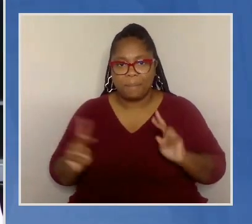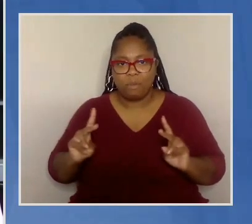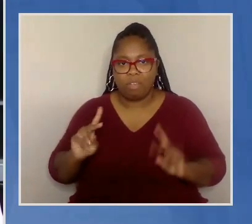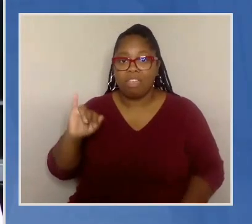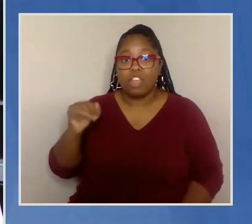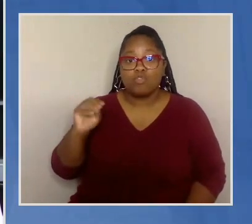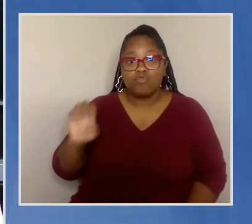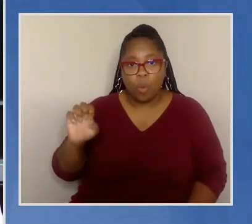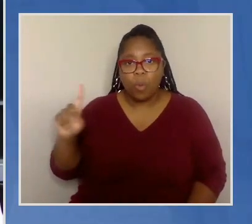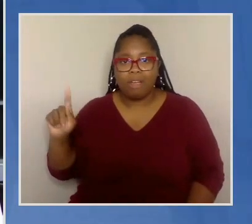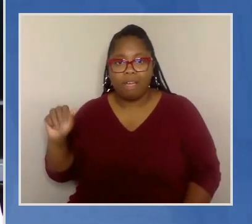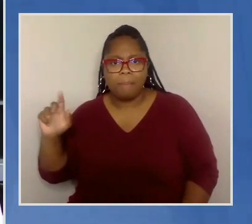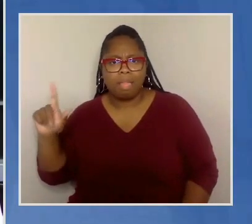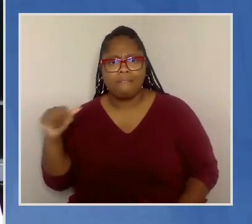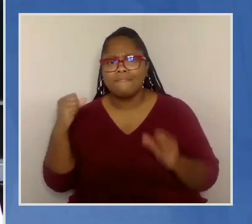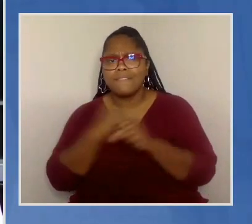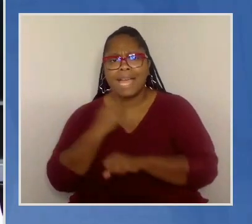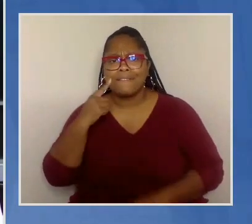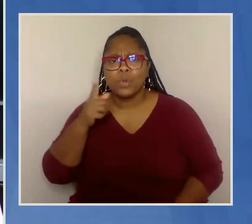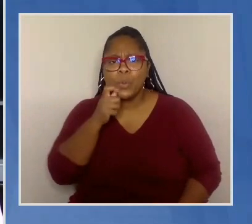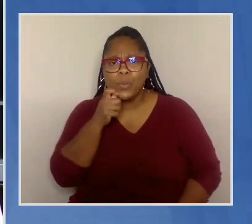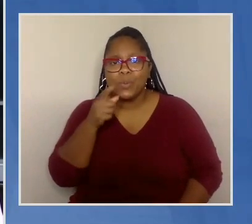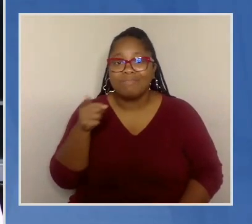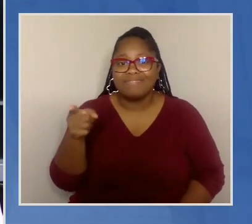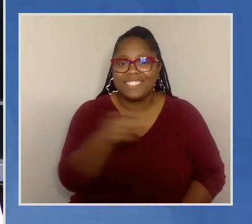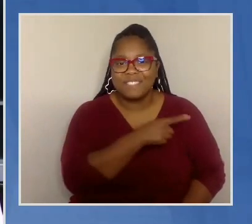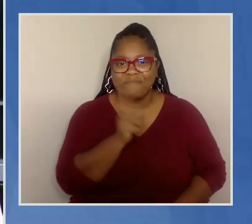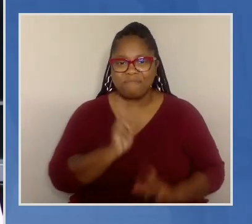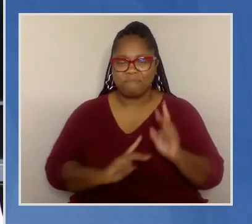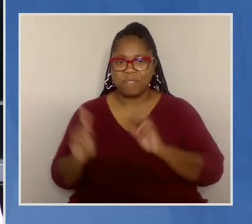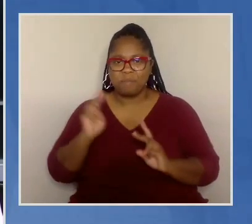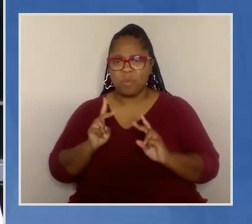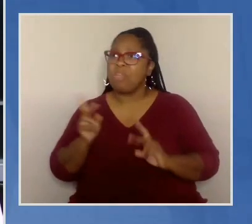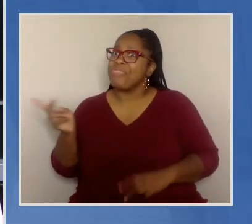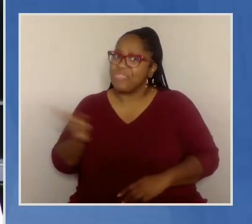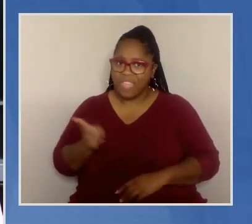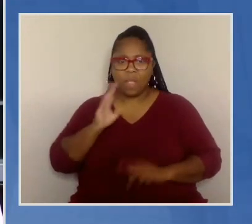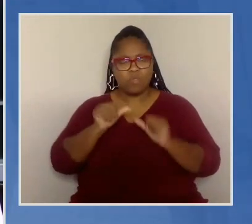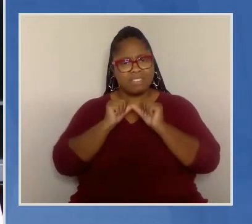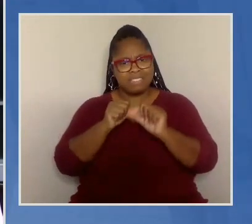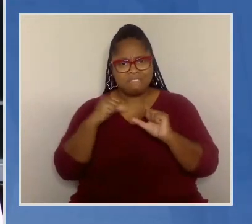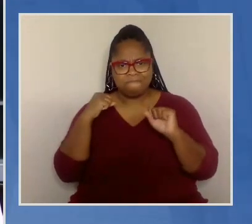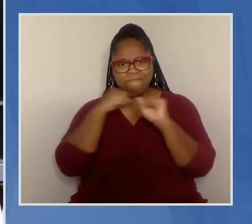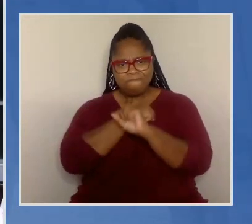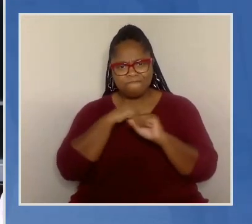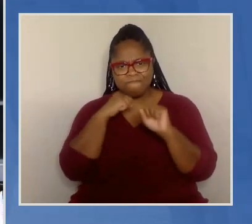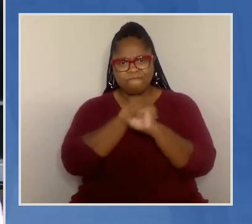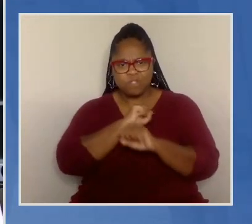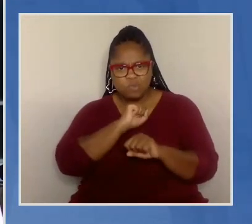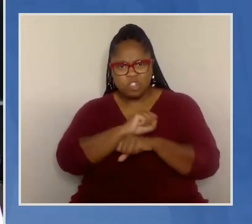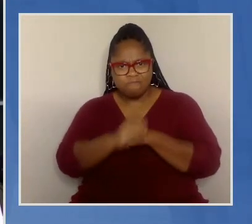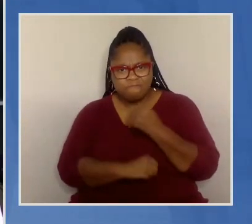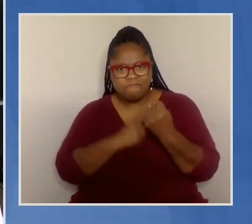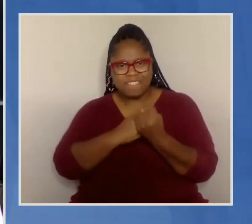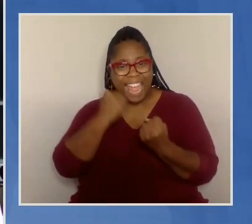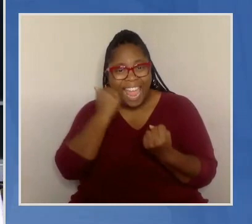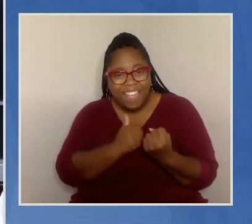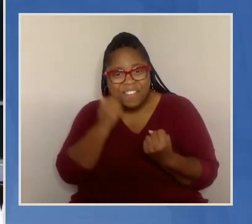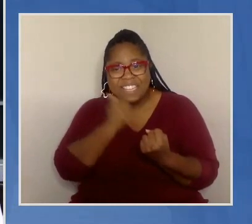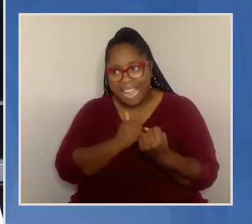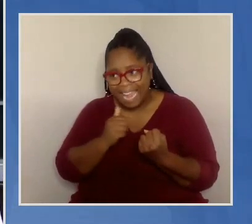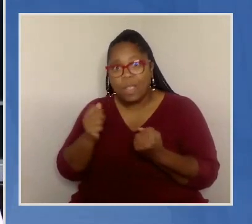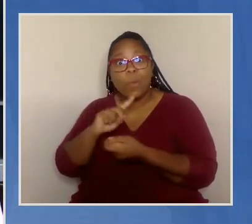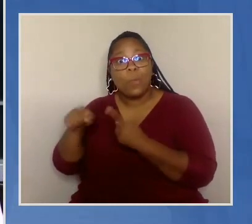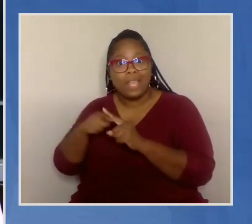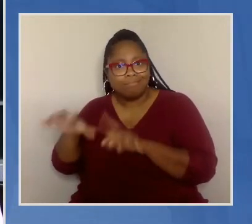That's who Joe and Kamala are fighting for in this campaign. That's who they're going to fight for every single day when we send them to the White